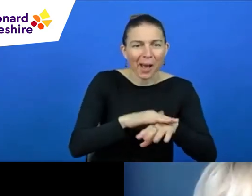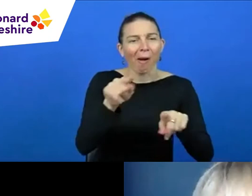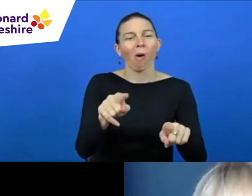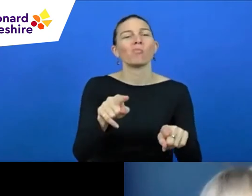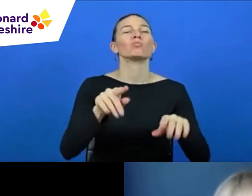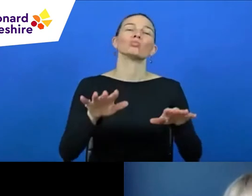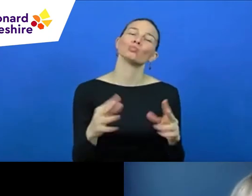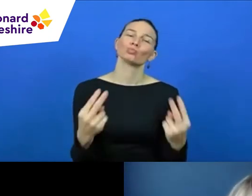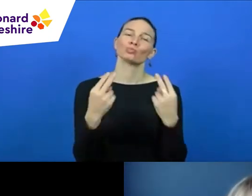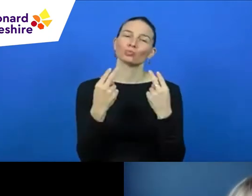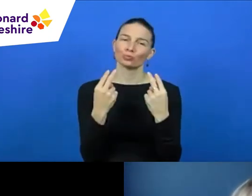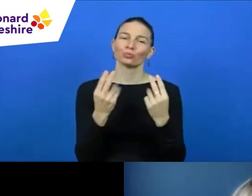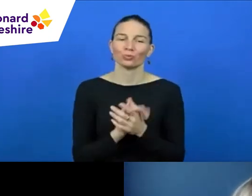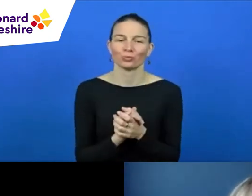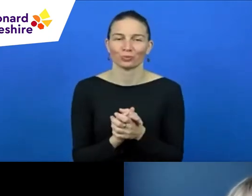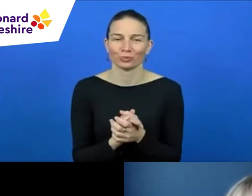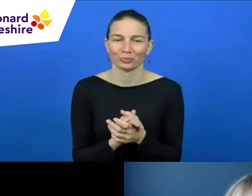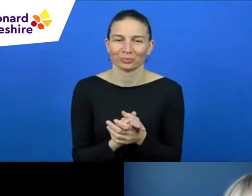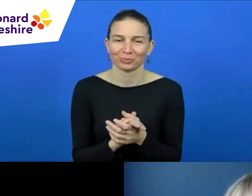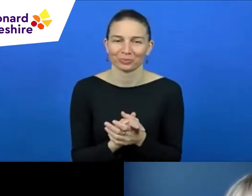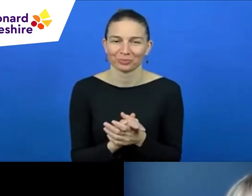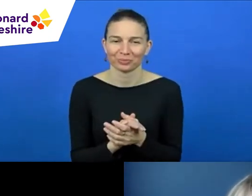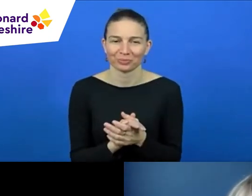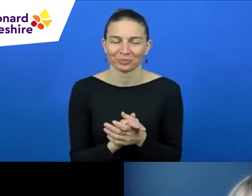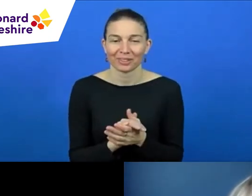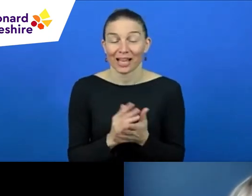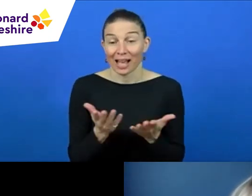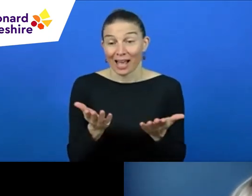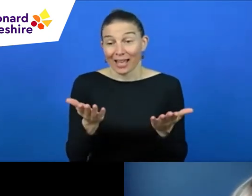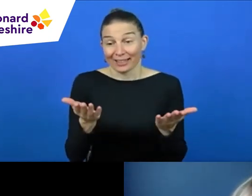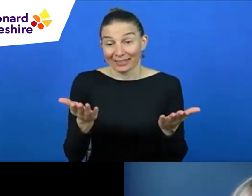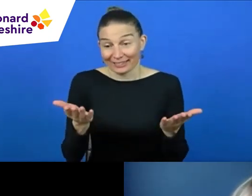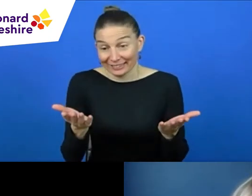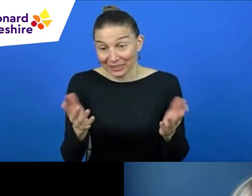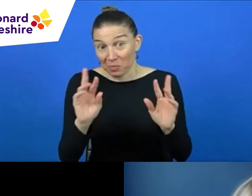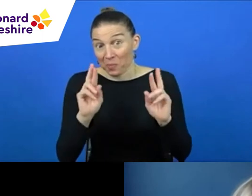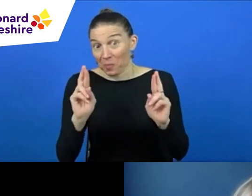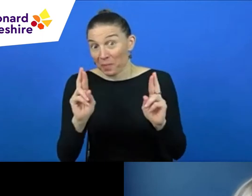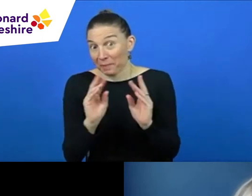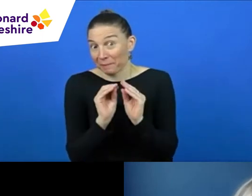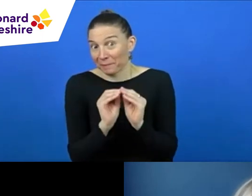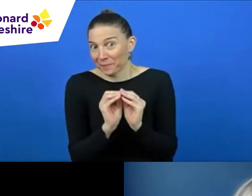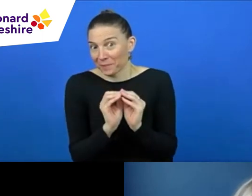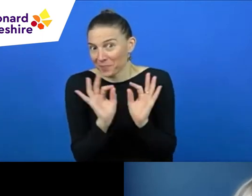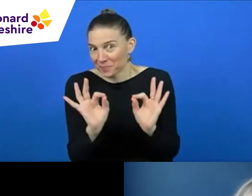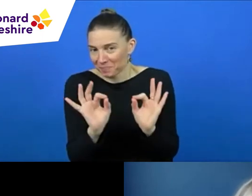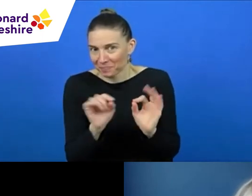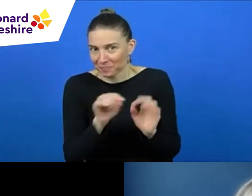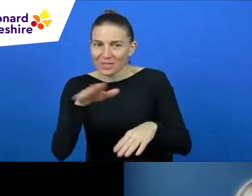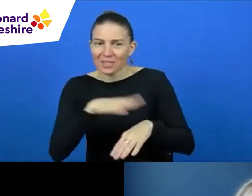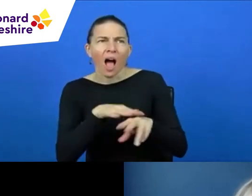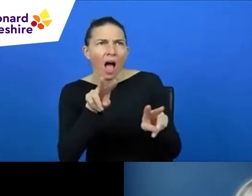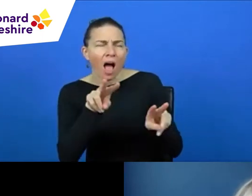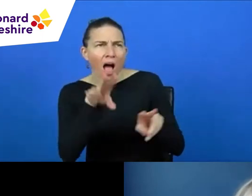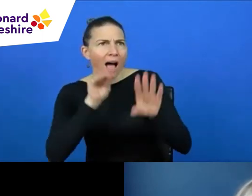never know, because you know I've been tasked with leading on questions and keeping